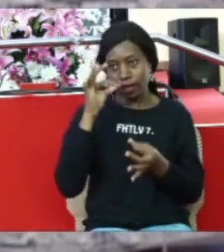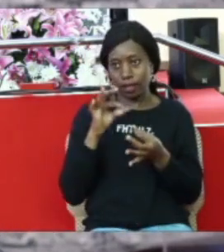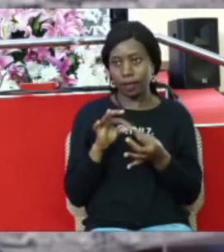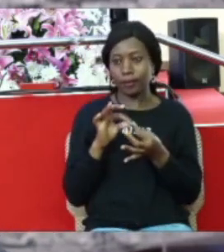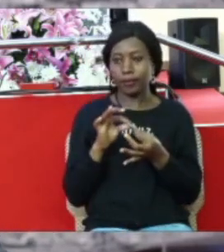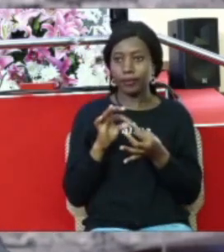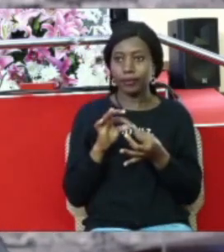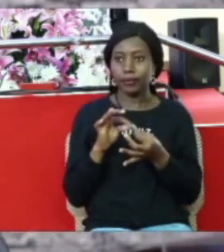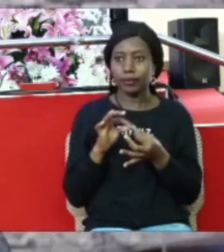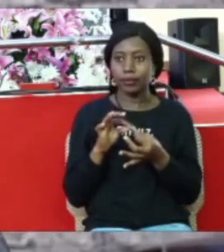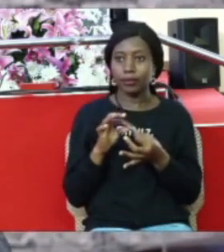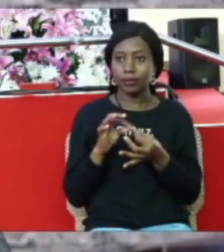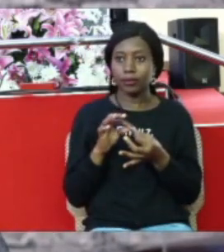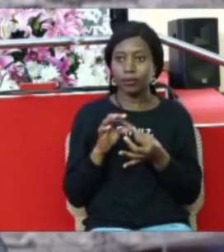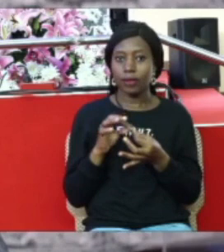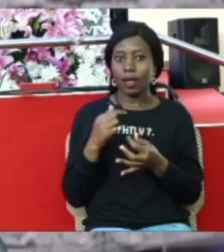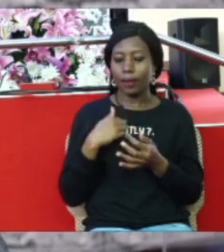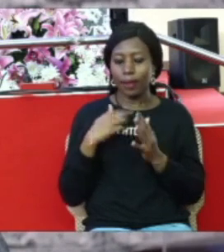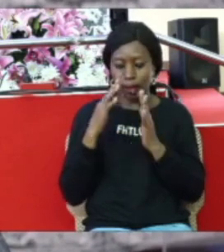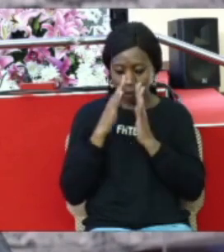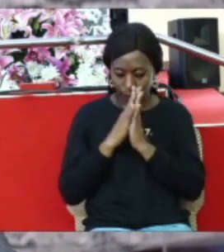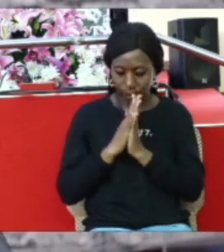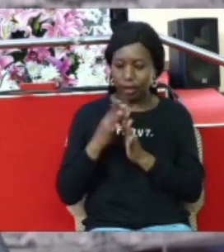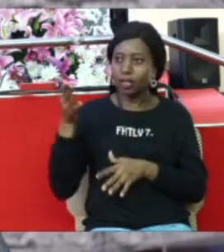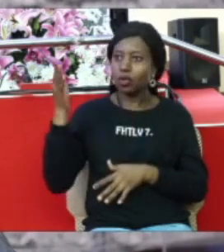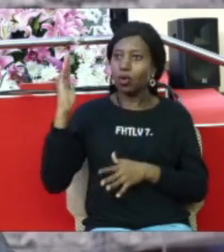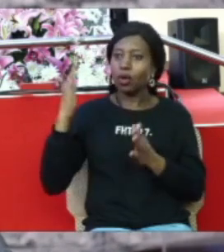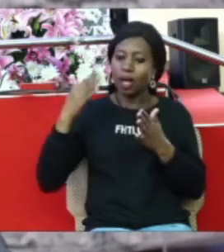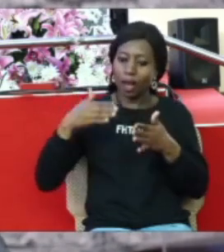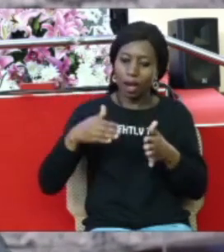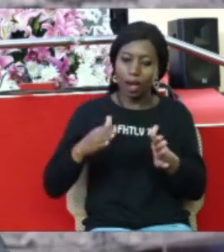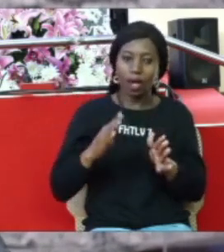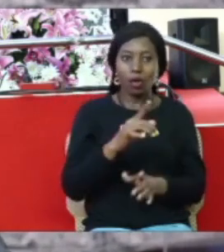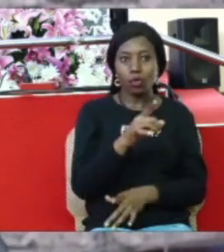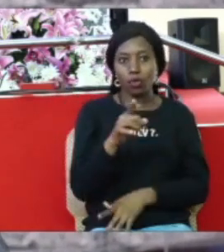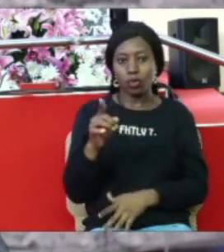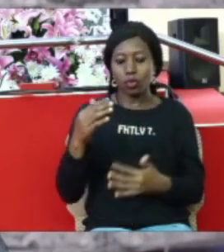Faith. Oh, I pray that God can allow us to have faith in God.